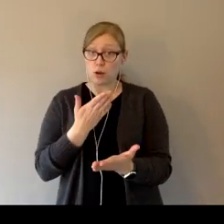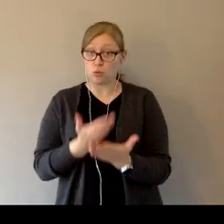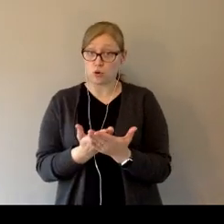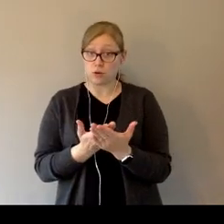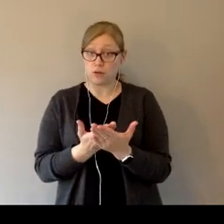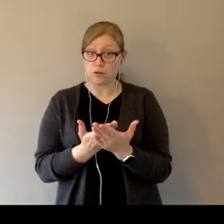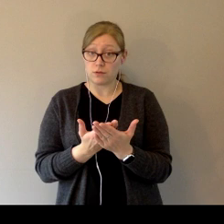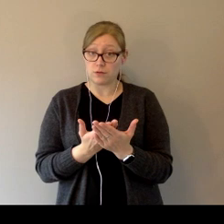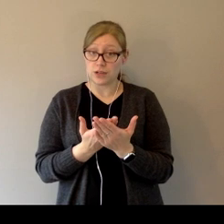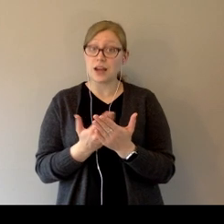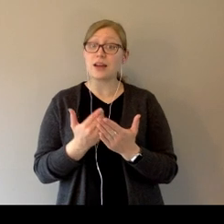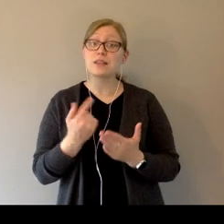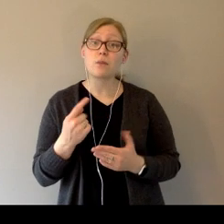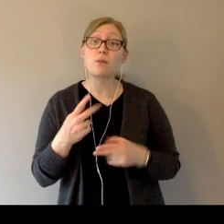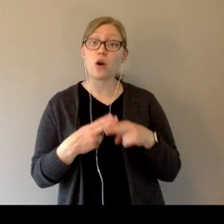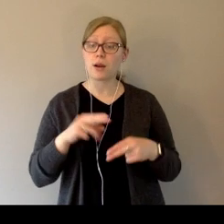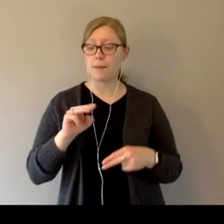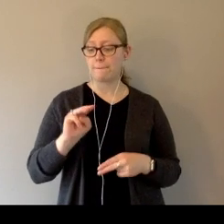mid-segment theorem,